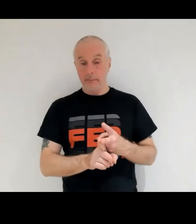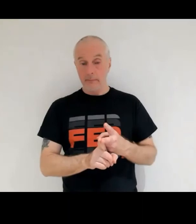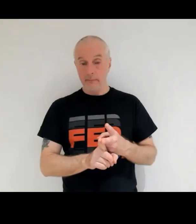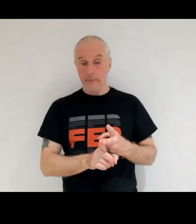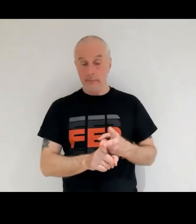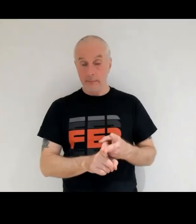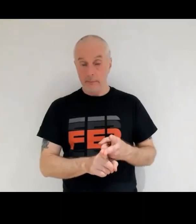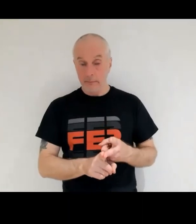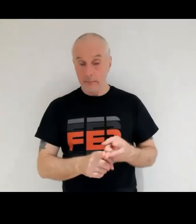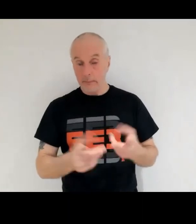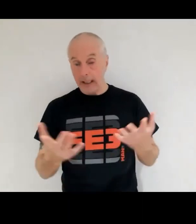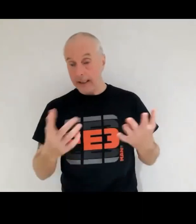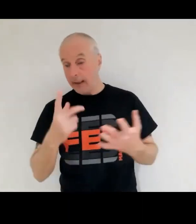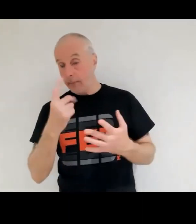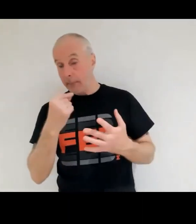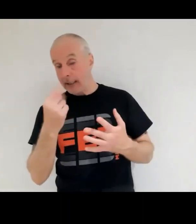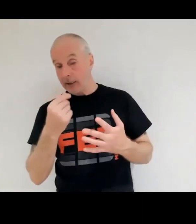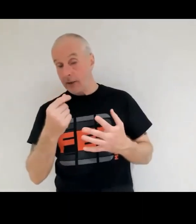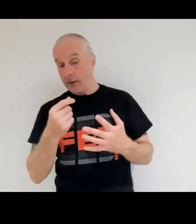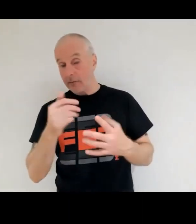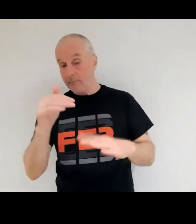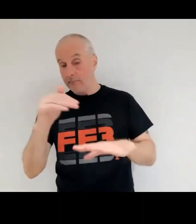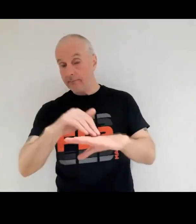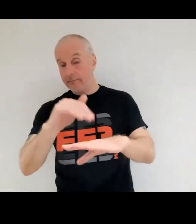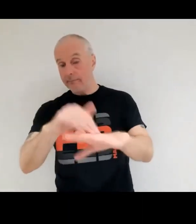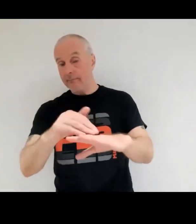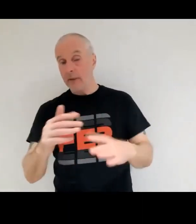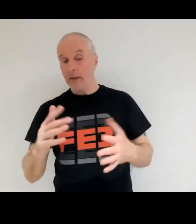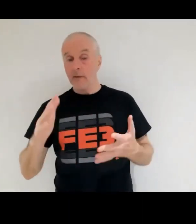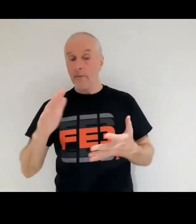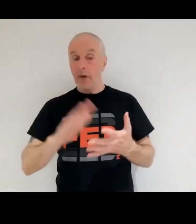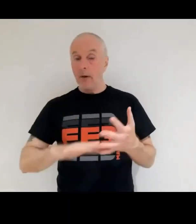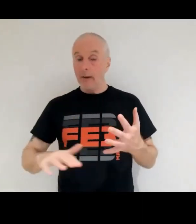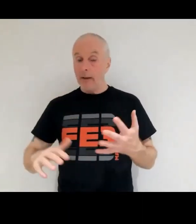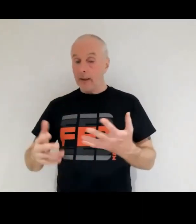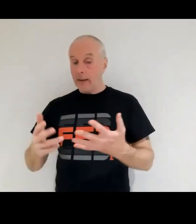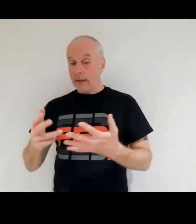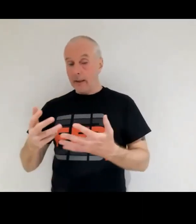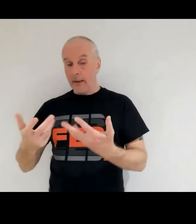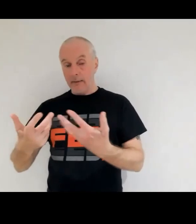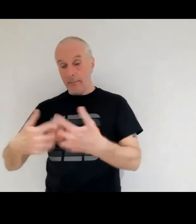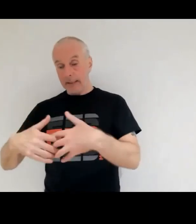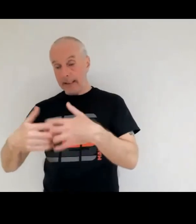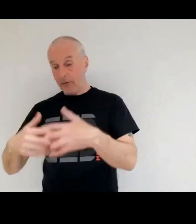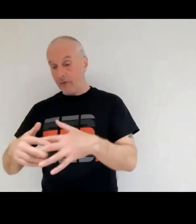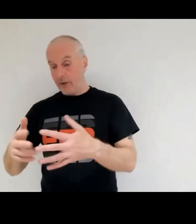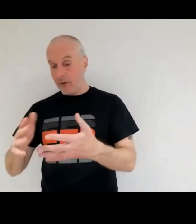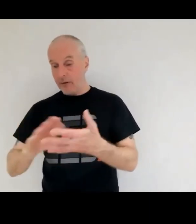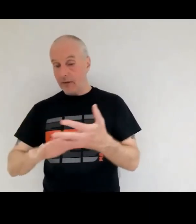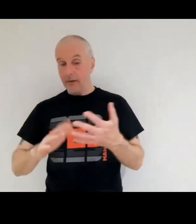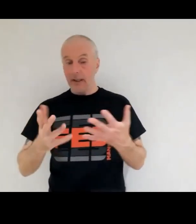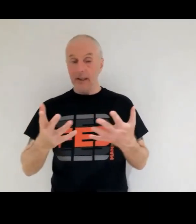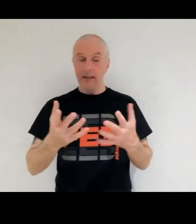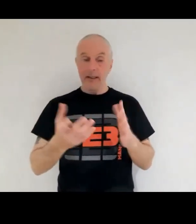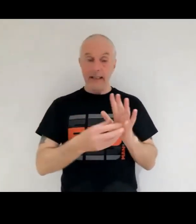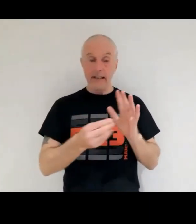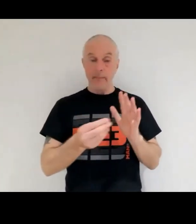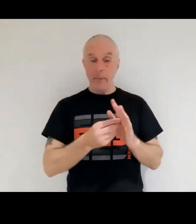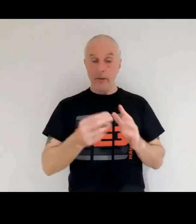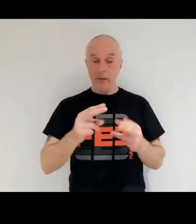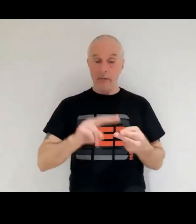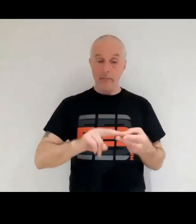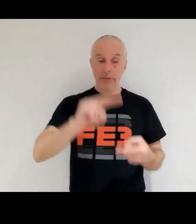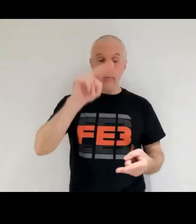is there any potential impact on the materials from natural gas with higher blends, for example, an increase in sulfuric acid production based on the higher hydrogen